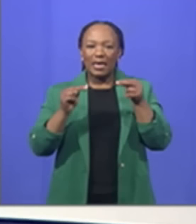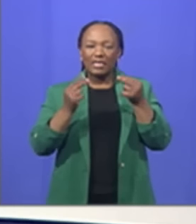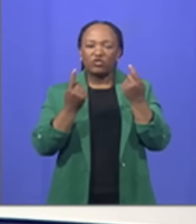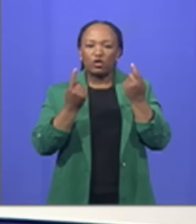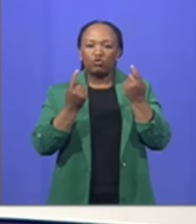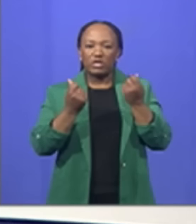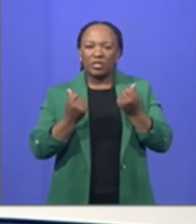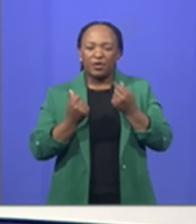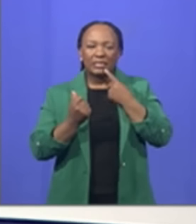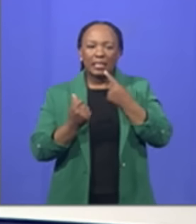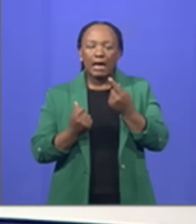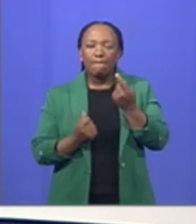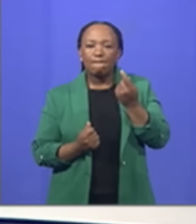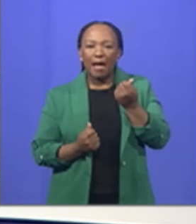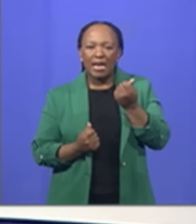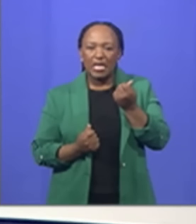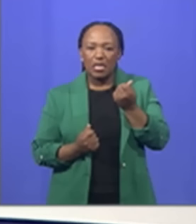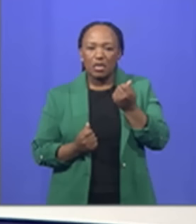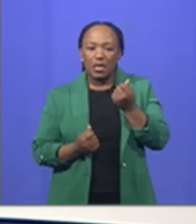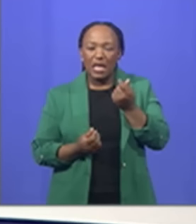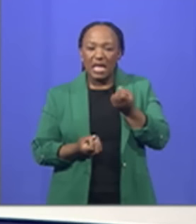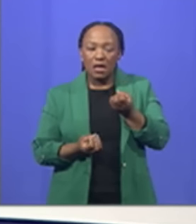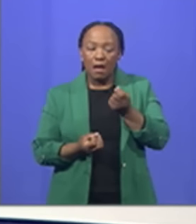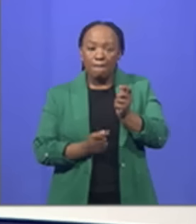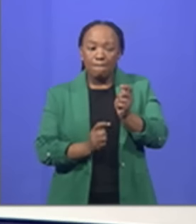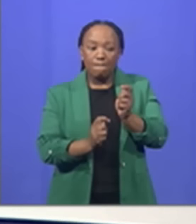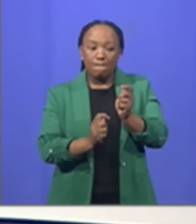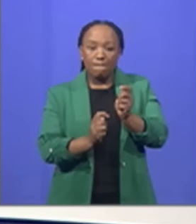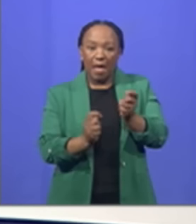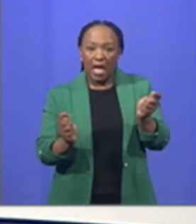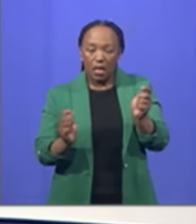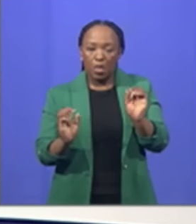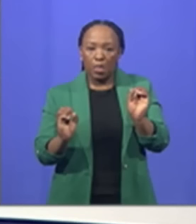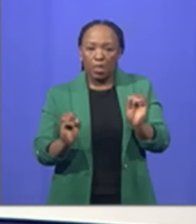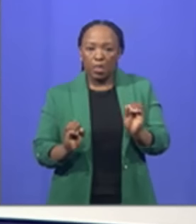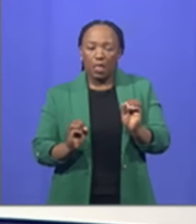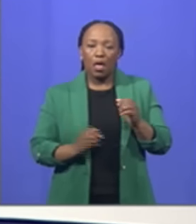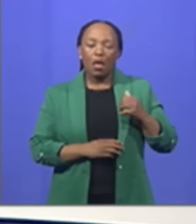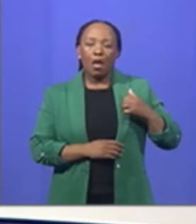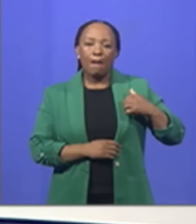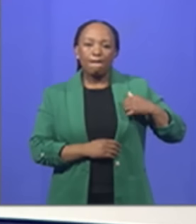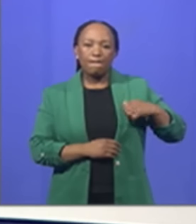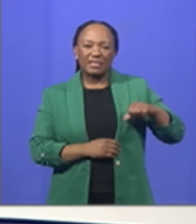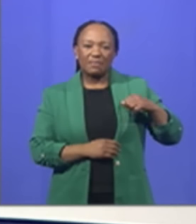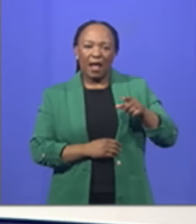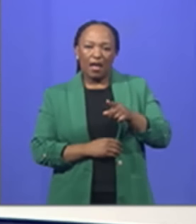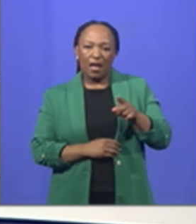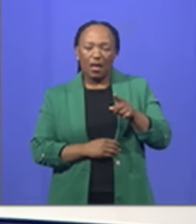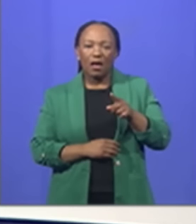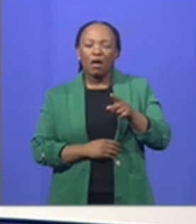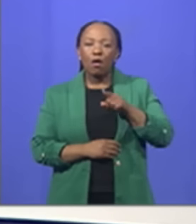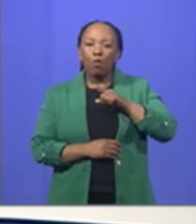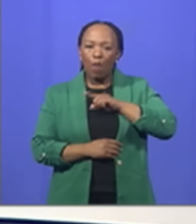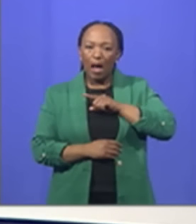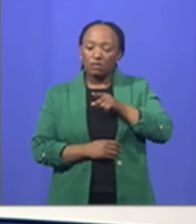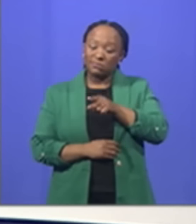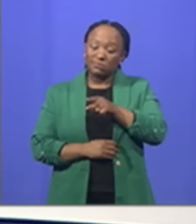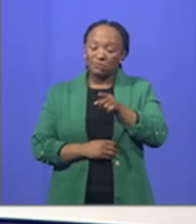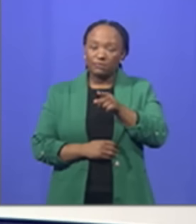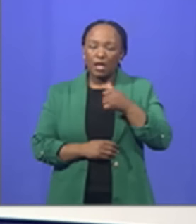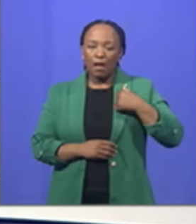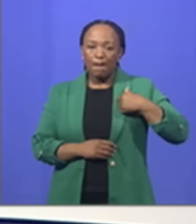ga lebakanyana mašeleng a mebasepala e 37 mo kgweding ye e nepile go emiša mekgwa ya go se lefele ba ditirelo le tšhomišompe